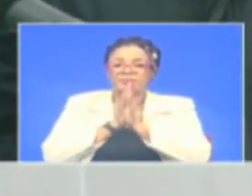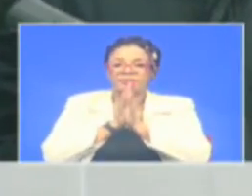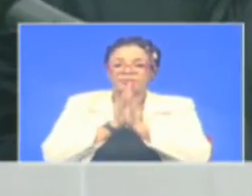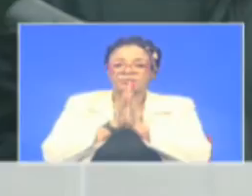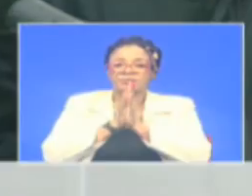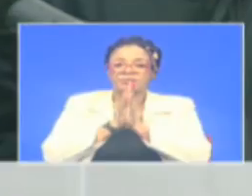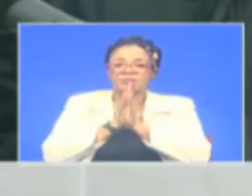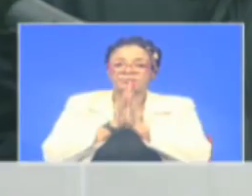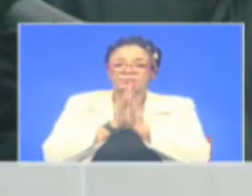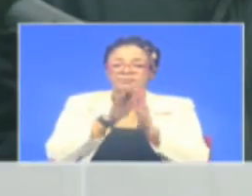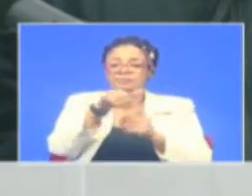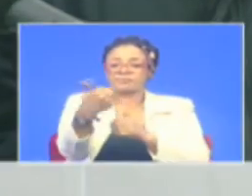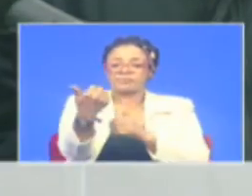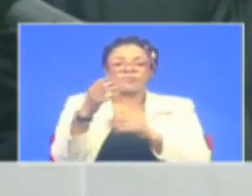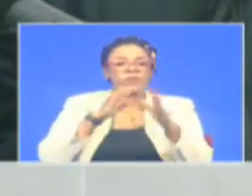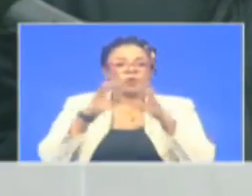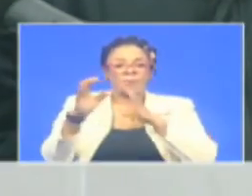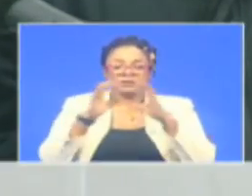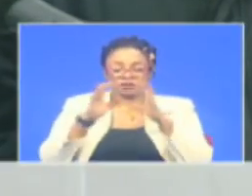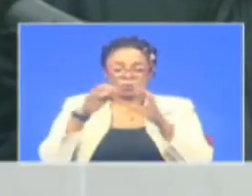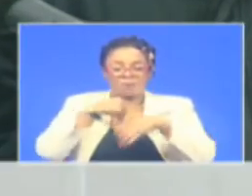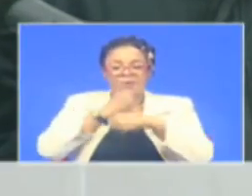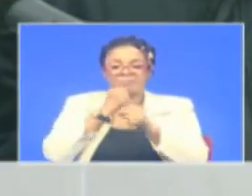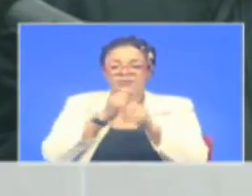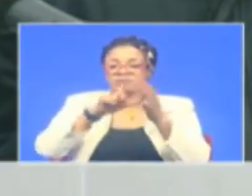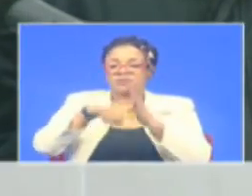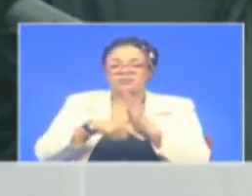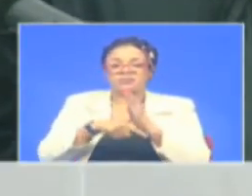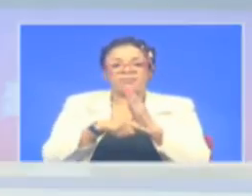other communications will be made in due course.